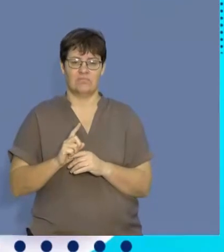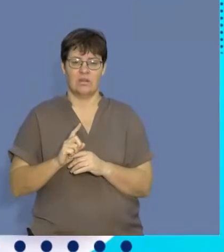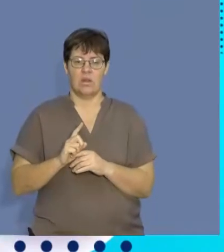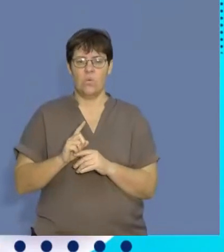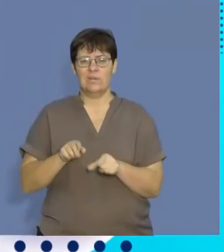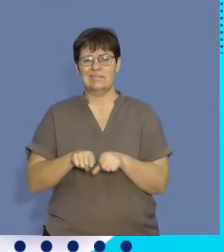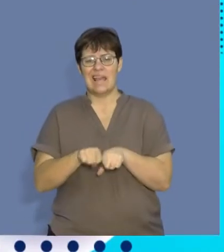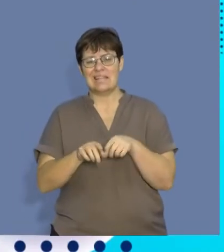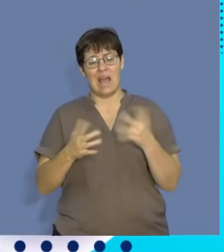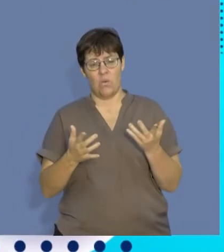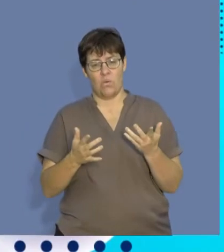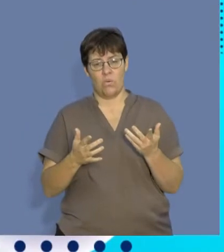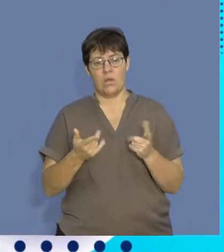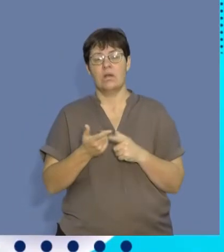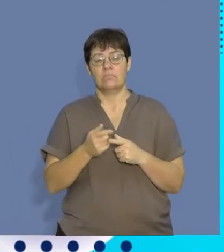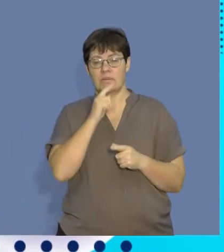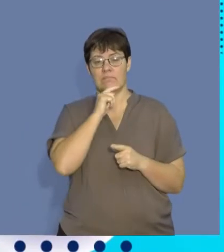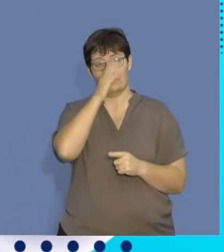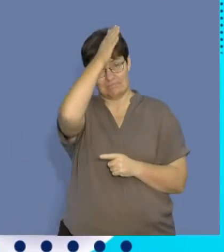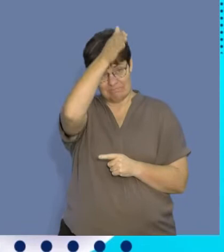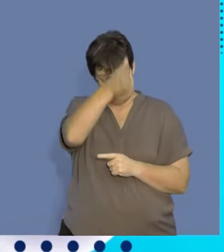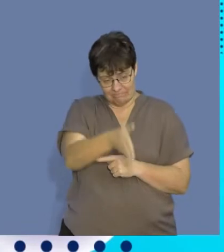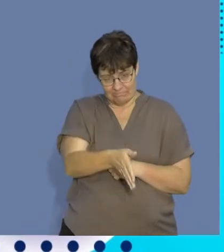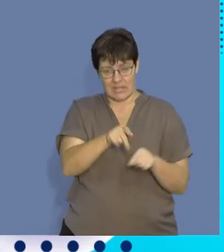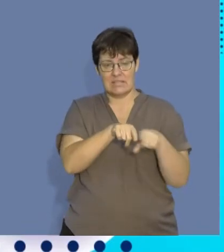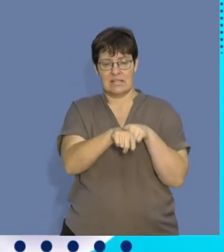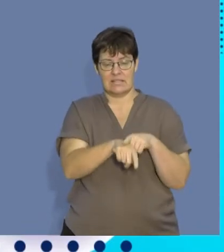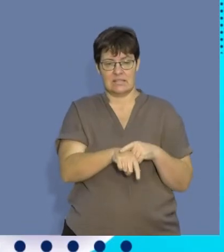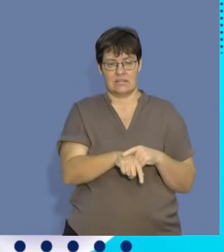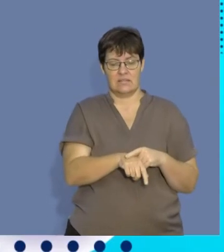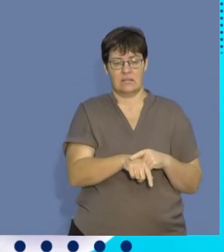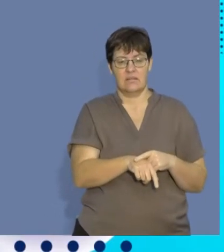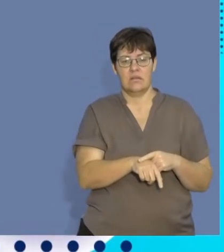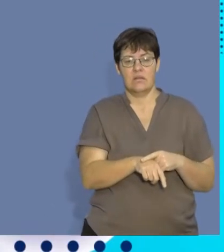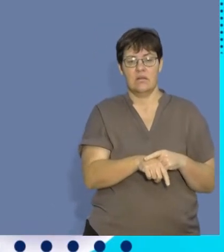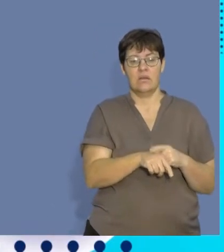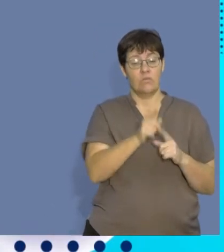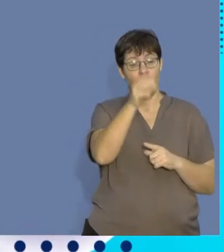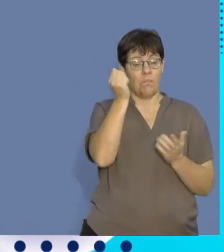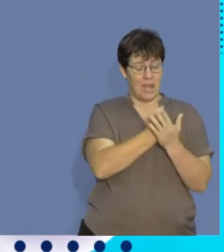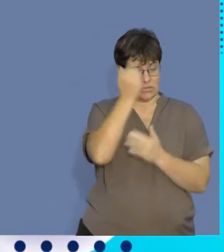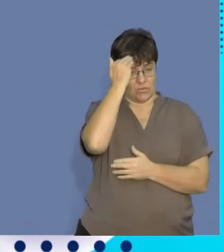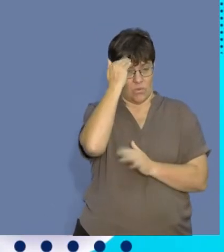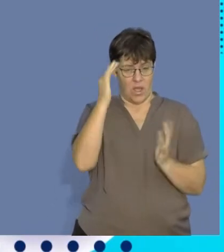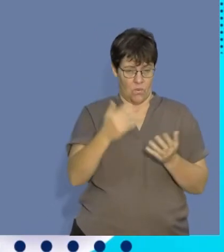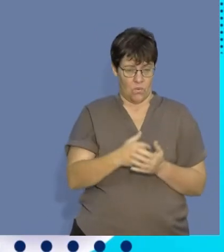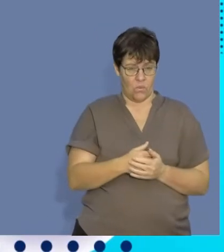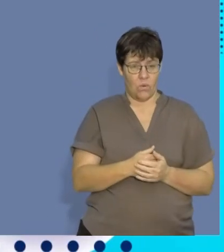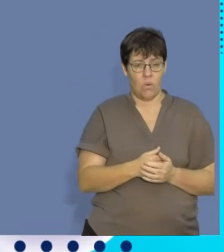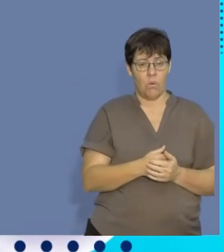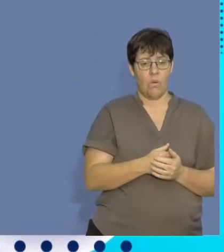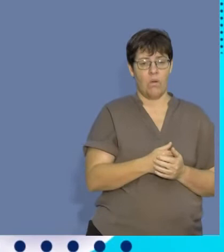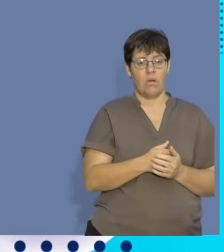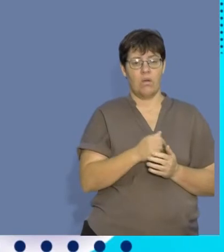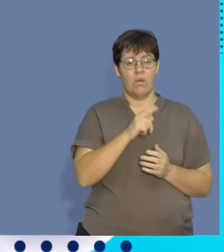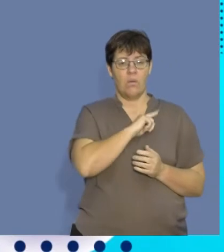function. So how do we test it? Using what we call a vertical line test, which you please need to also know, because at